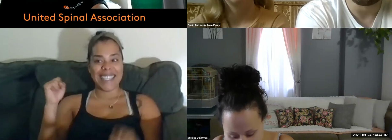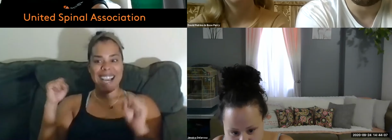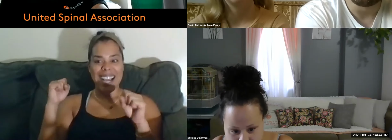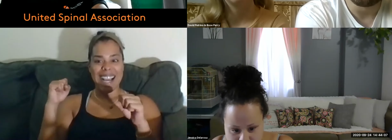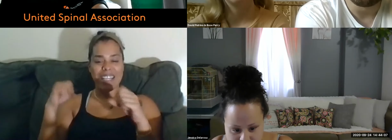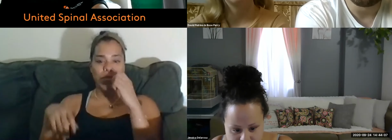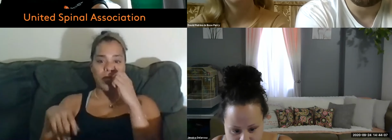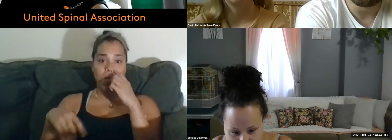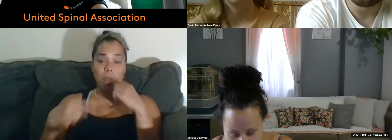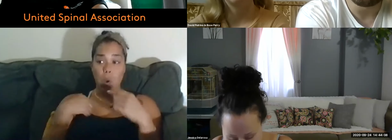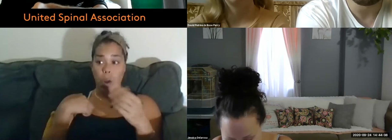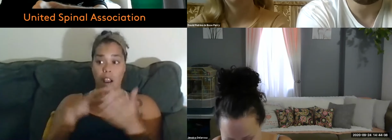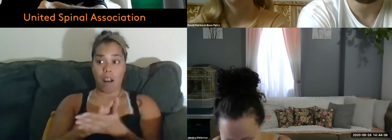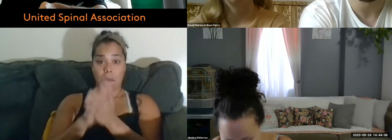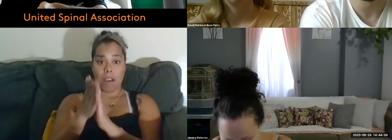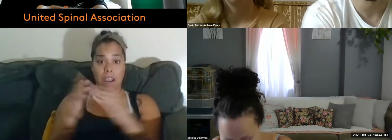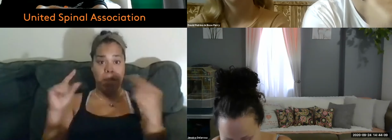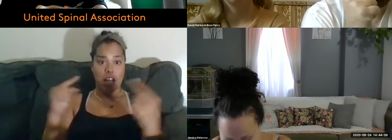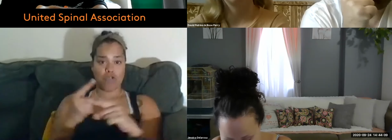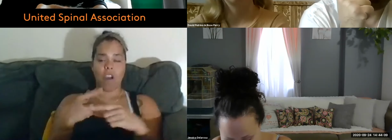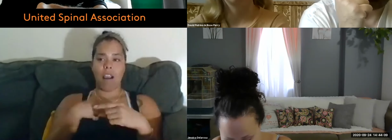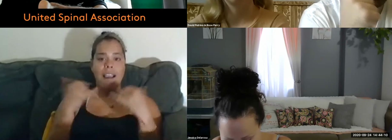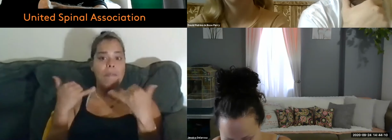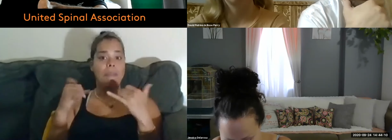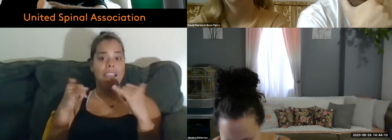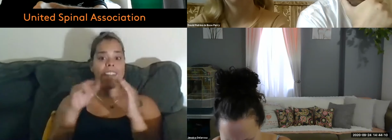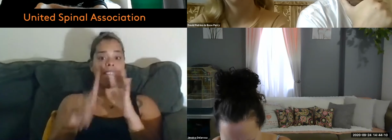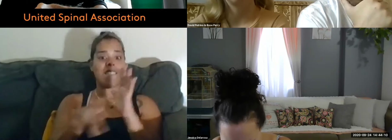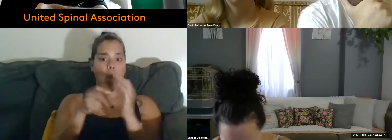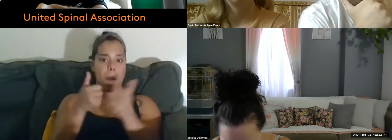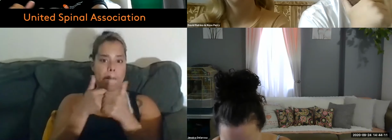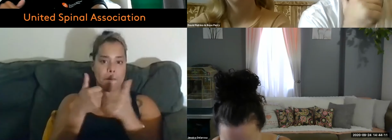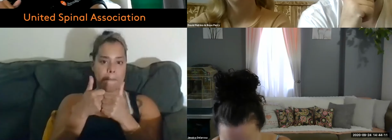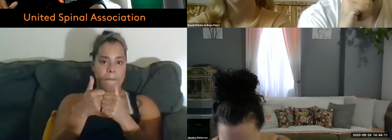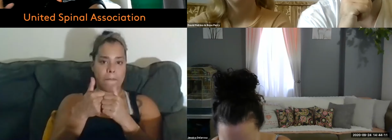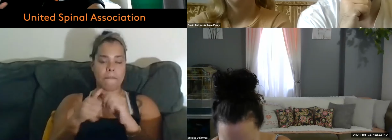when I got injured, I played video games, and it